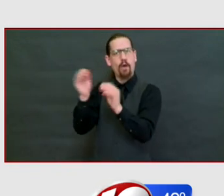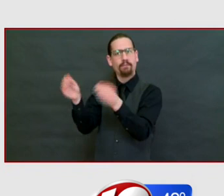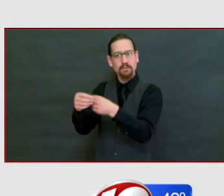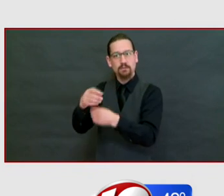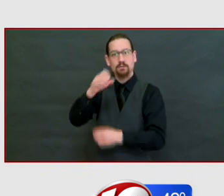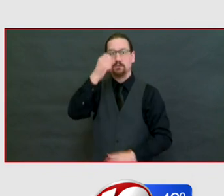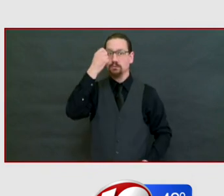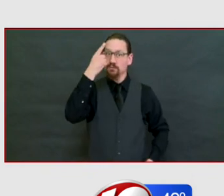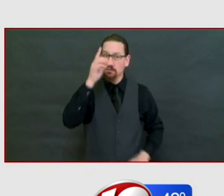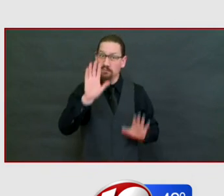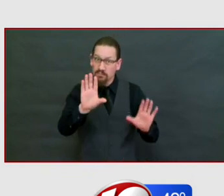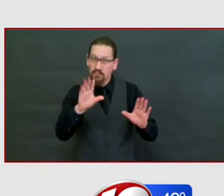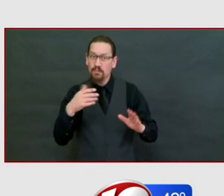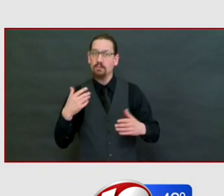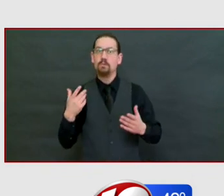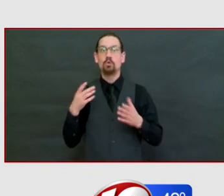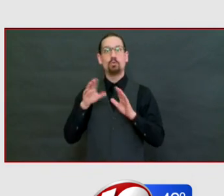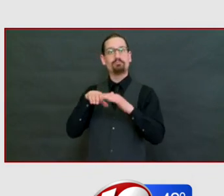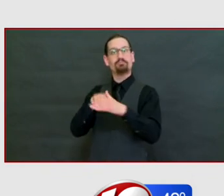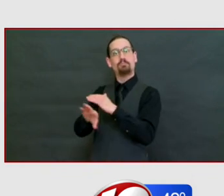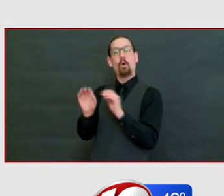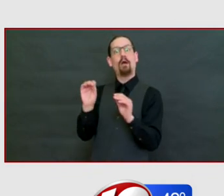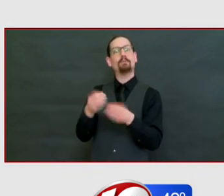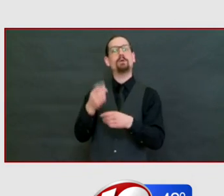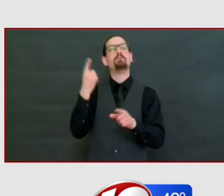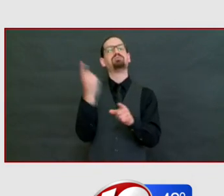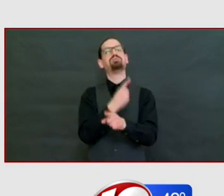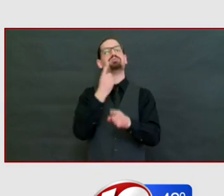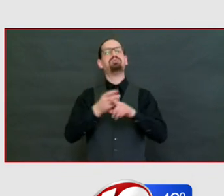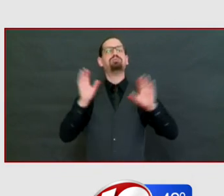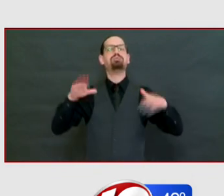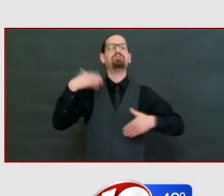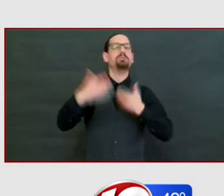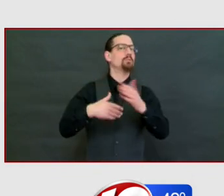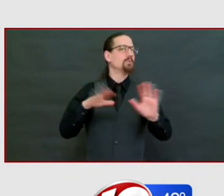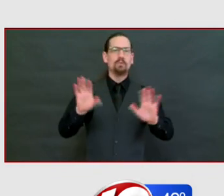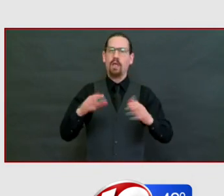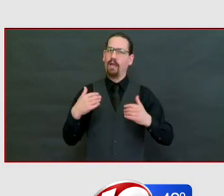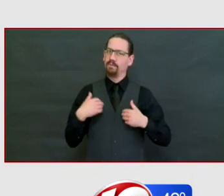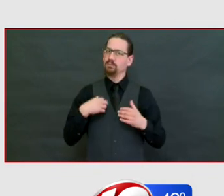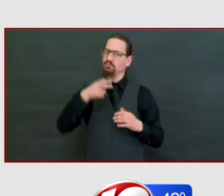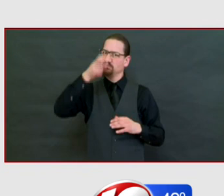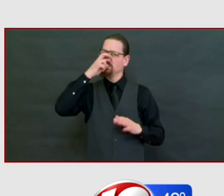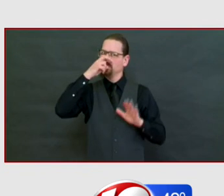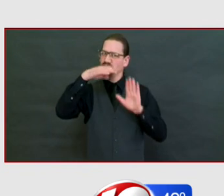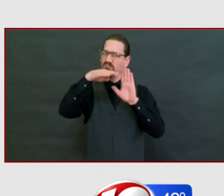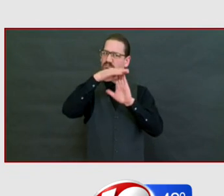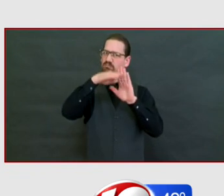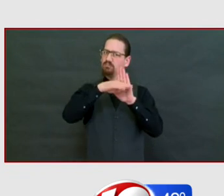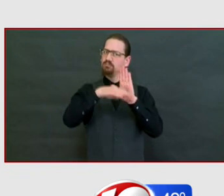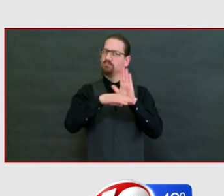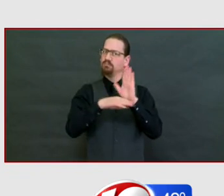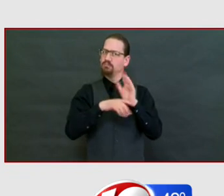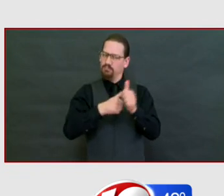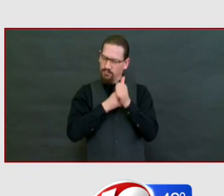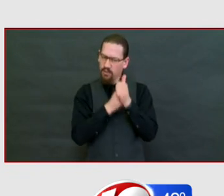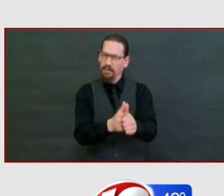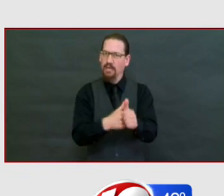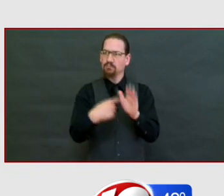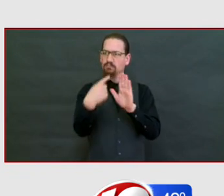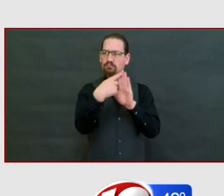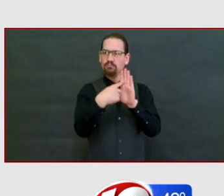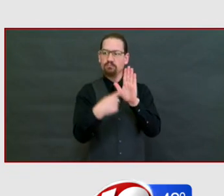week. Working parents will have some very limited options for childcare with strong social distancing guidelines in